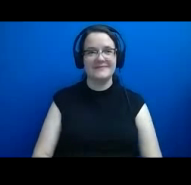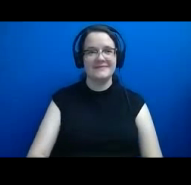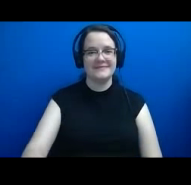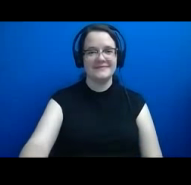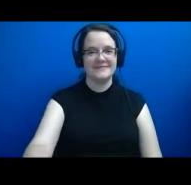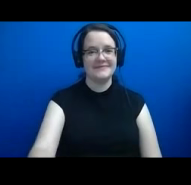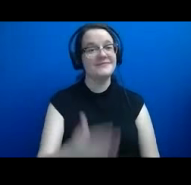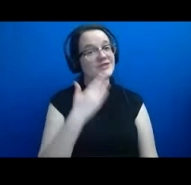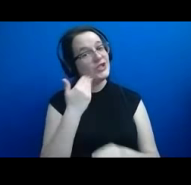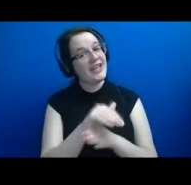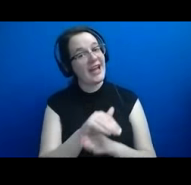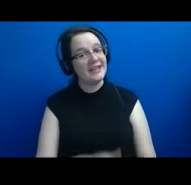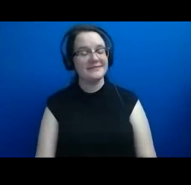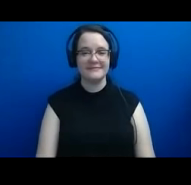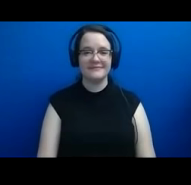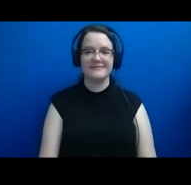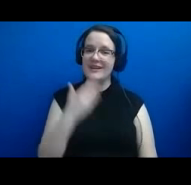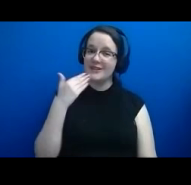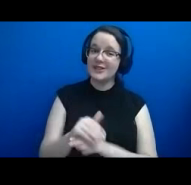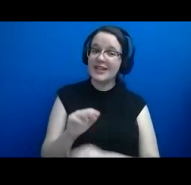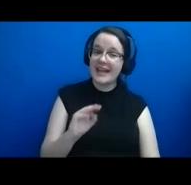Good night. Night, Miss Emma.